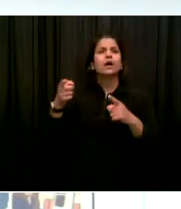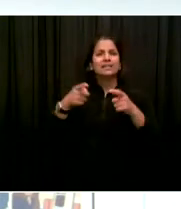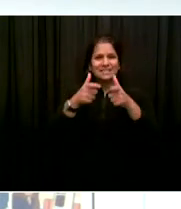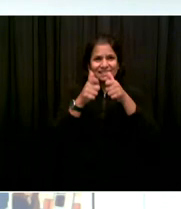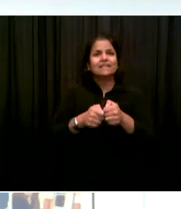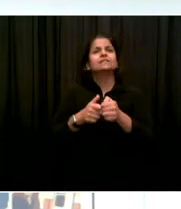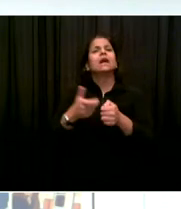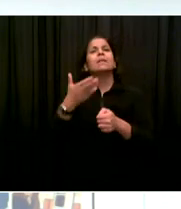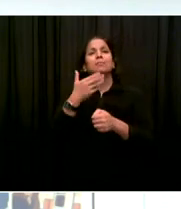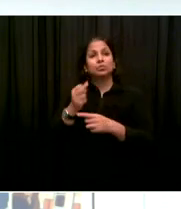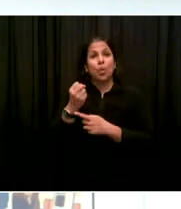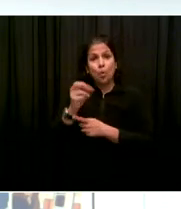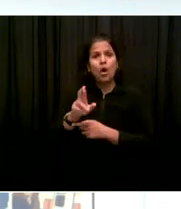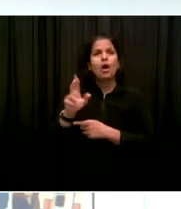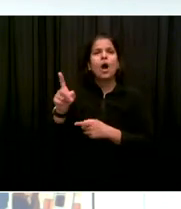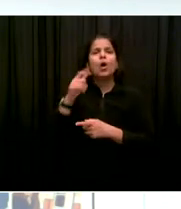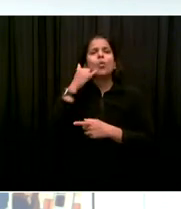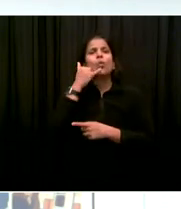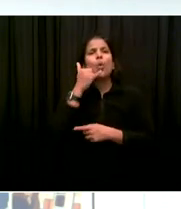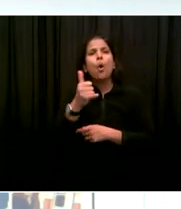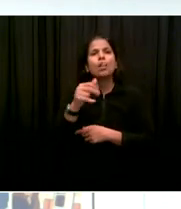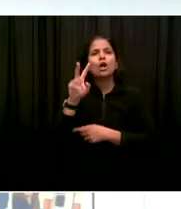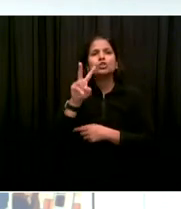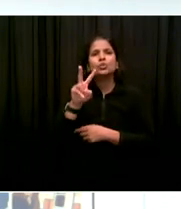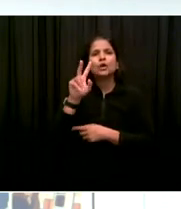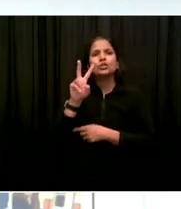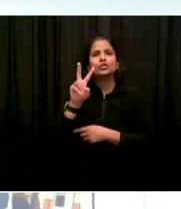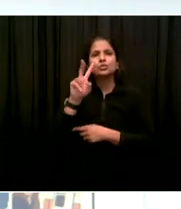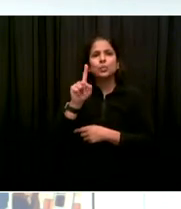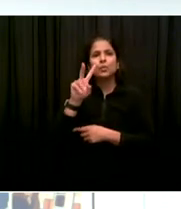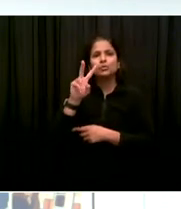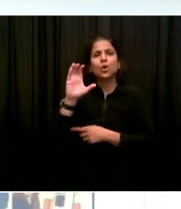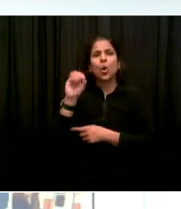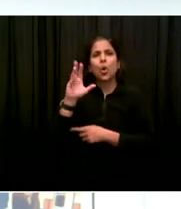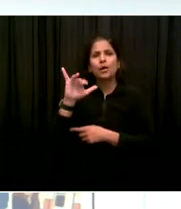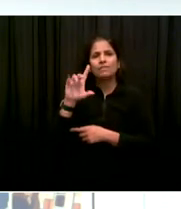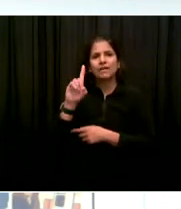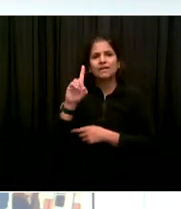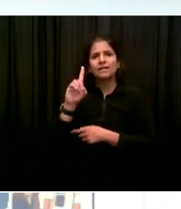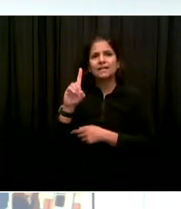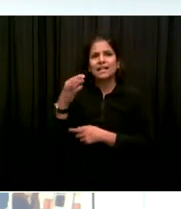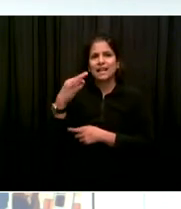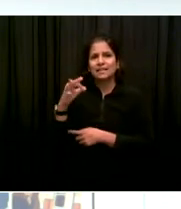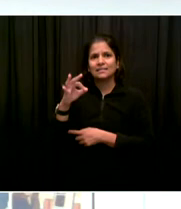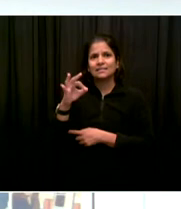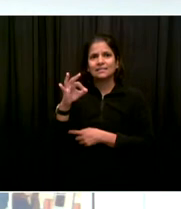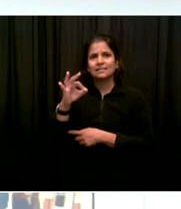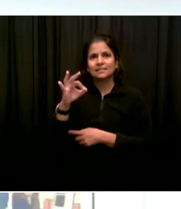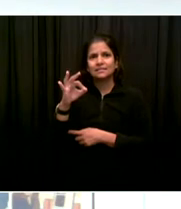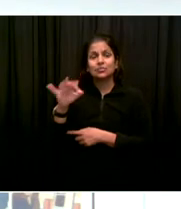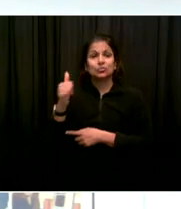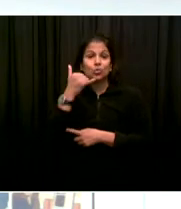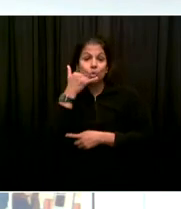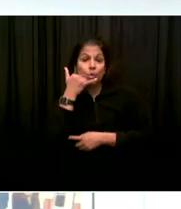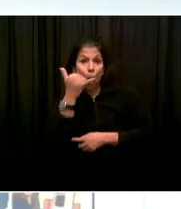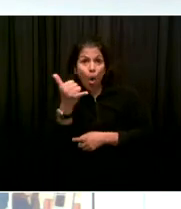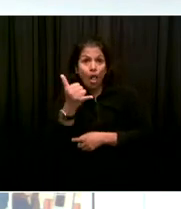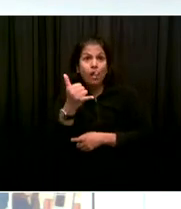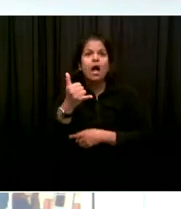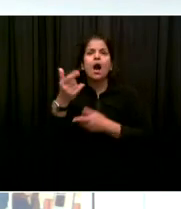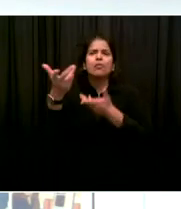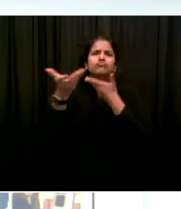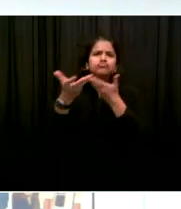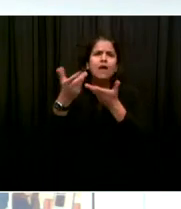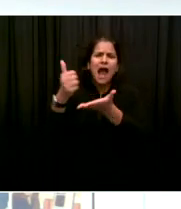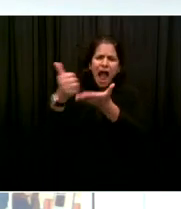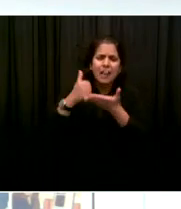212-COVID-19 to help speak with someone who can navigate you as well. So these are all different channels to be able to help